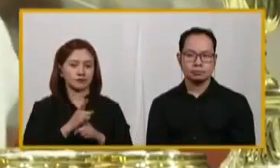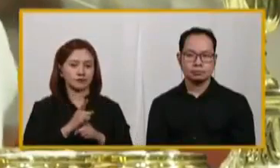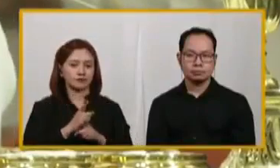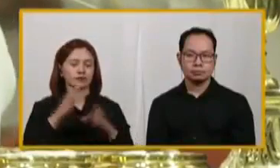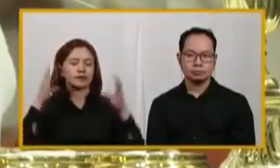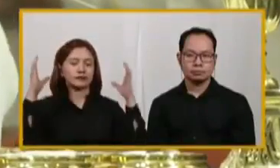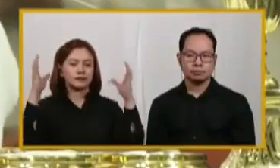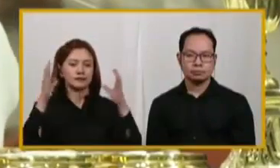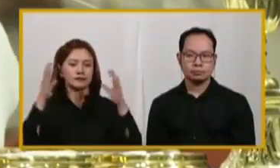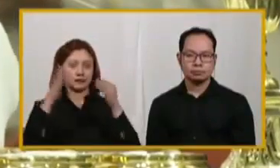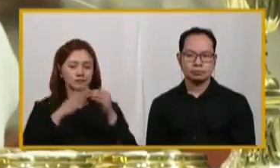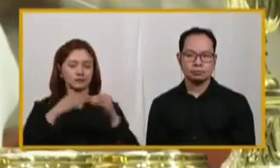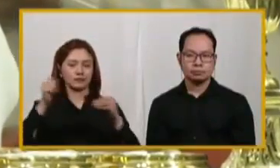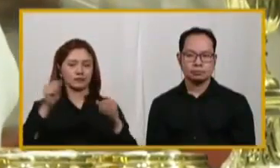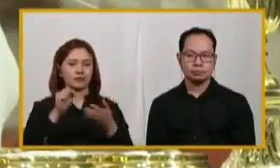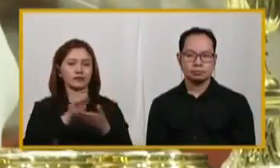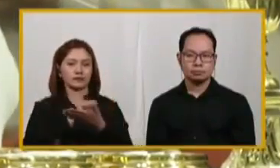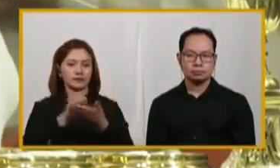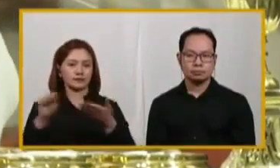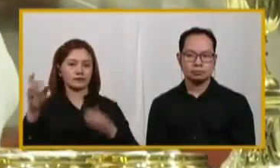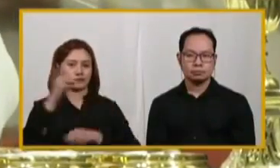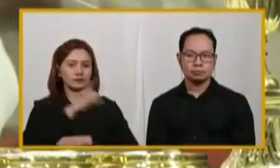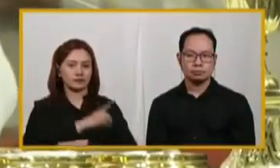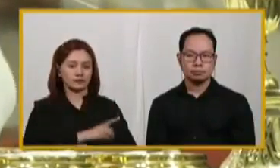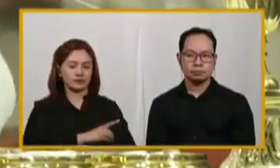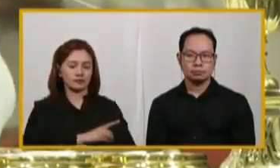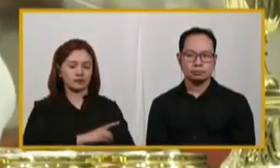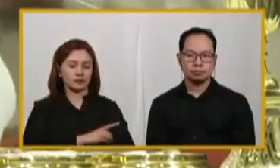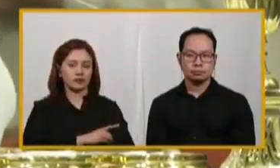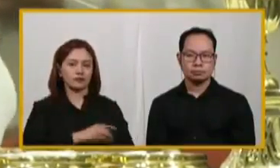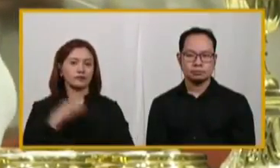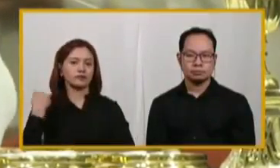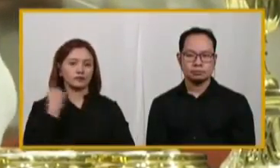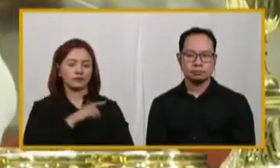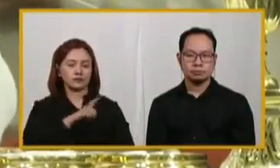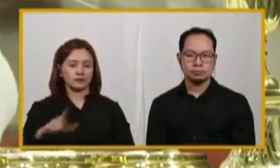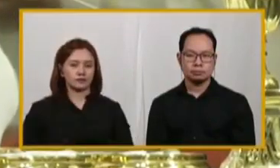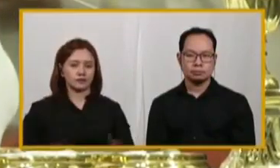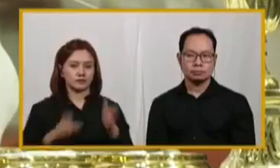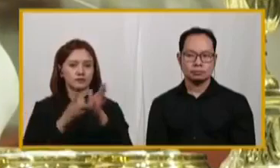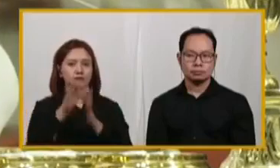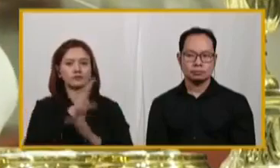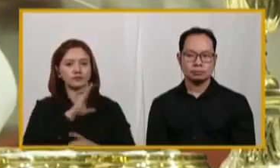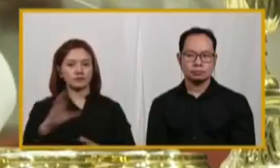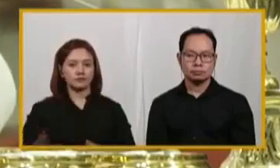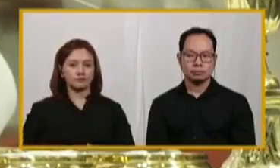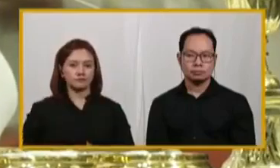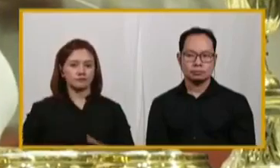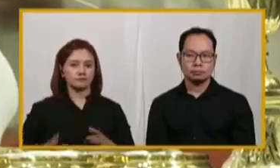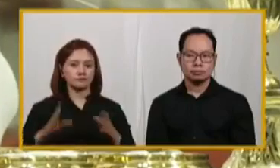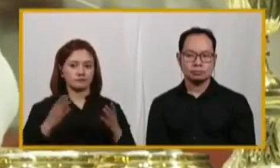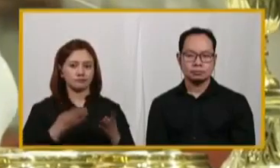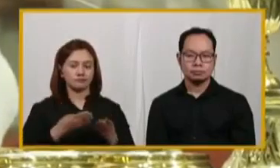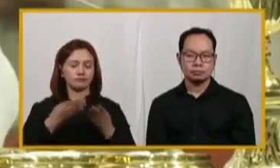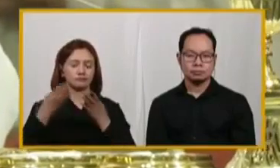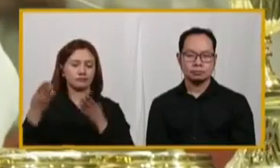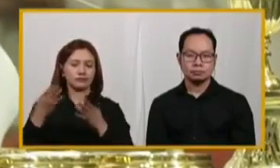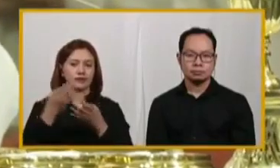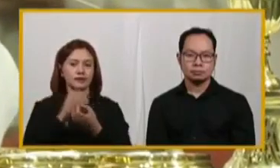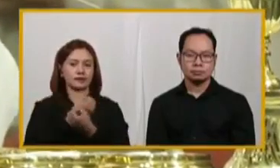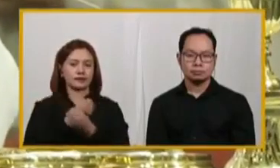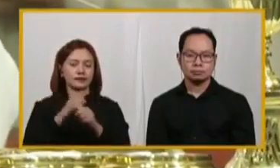Celebrating the most sacred day on which our Lord Jesus Christ was handed over for our